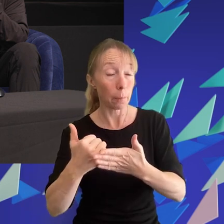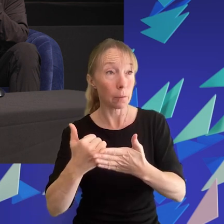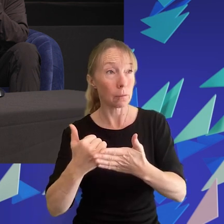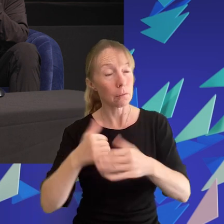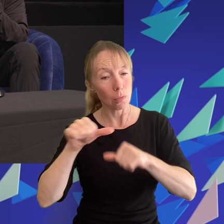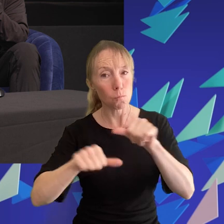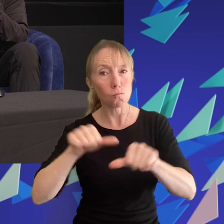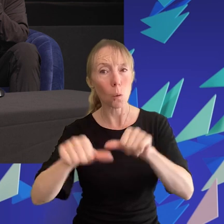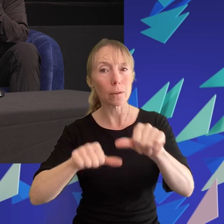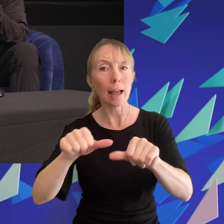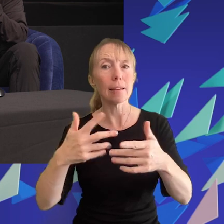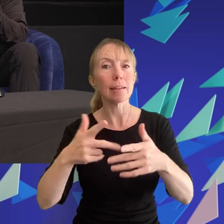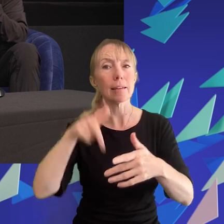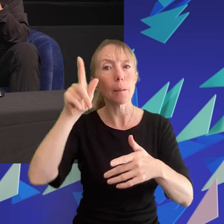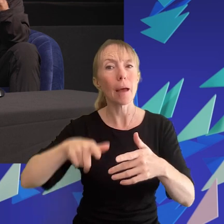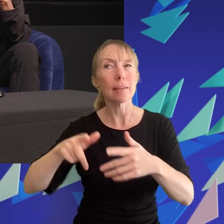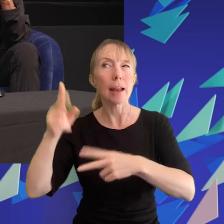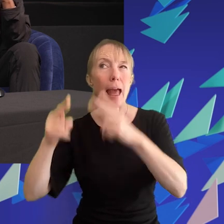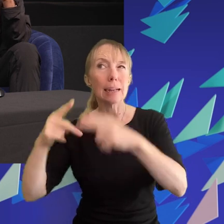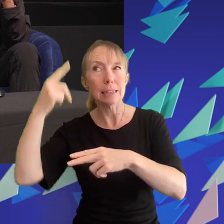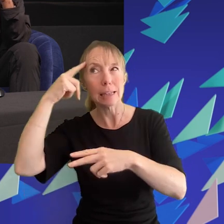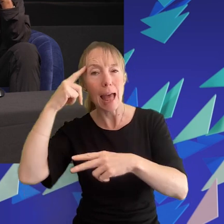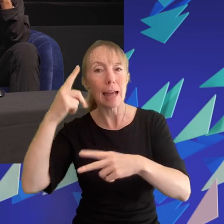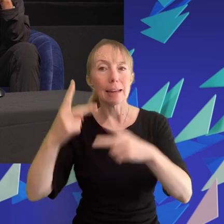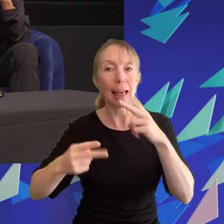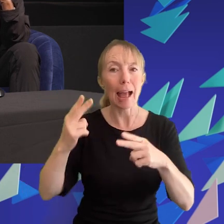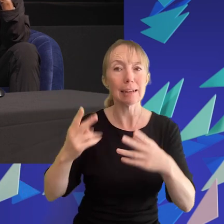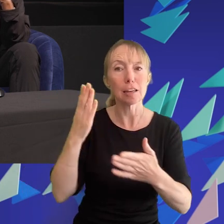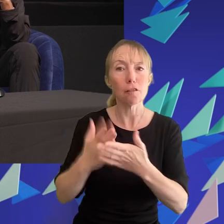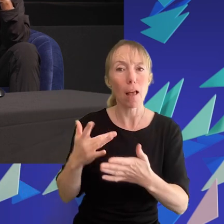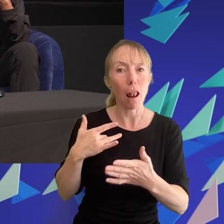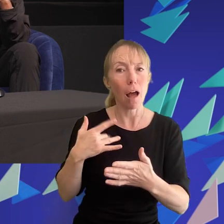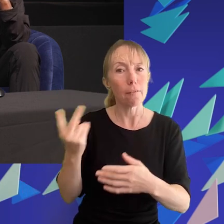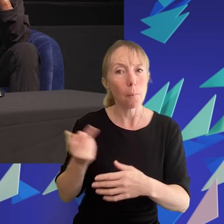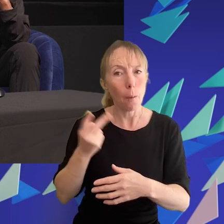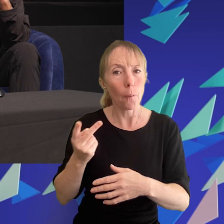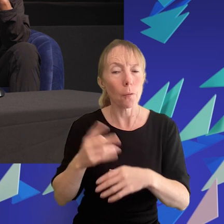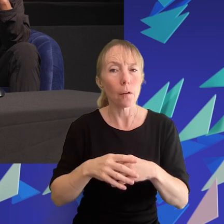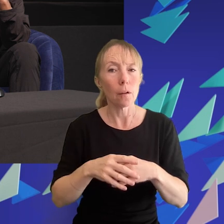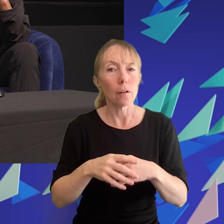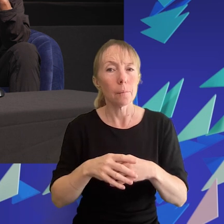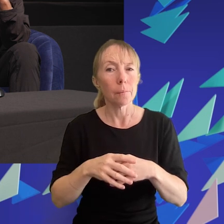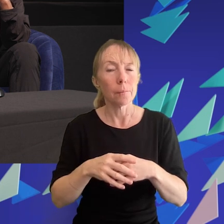process as someone who edits it both in their head and physically? Yes,